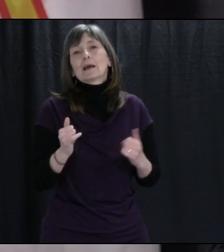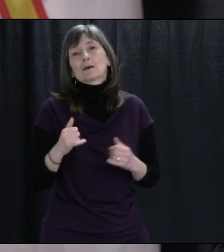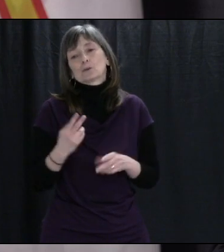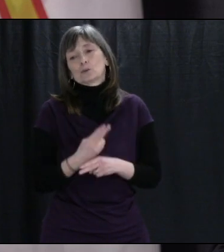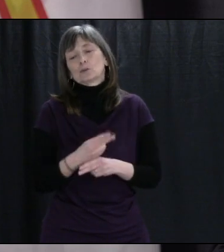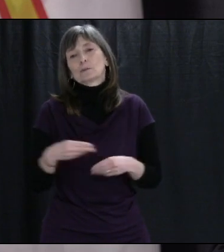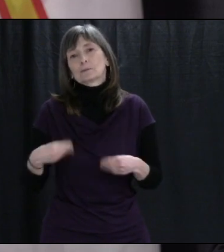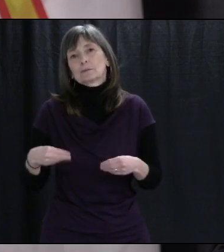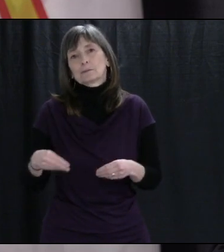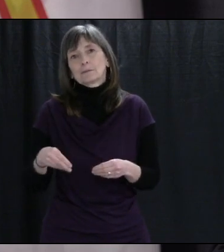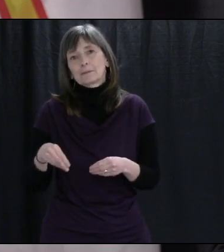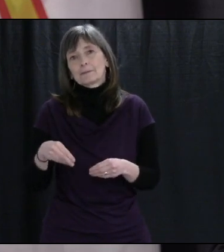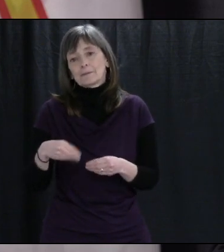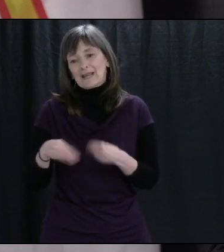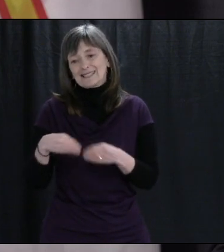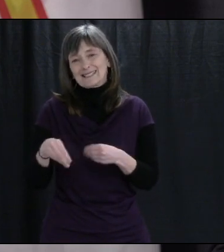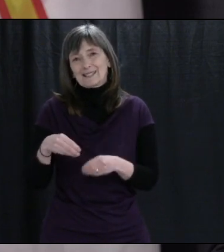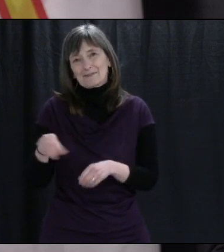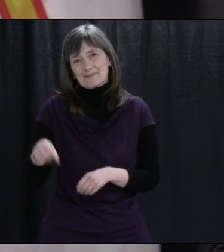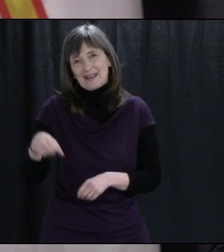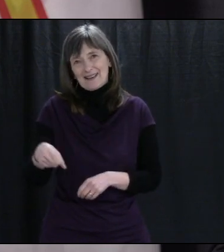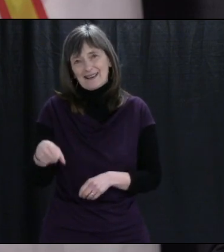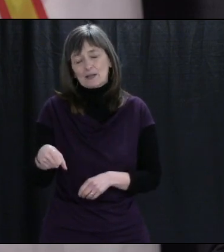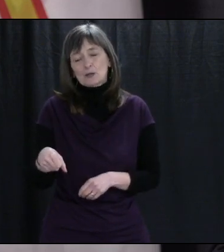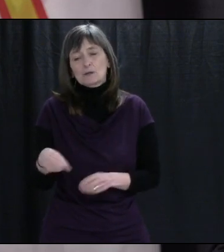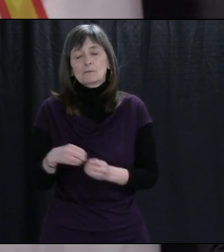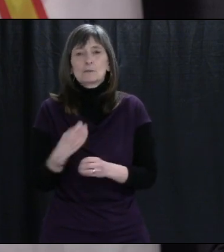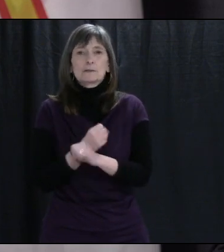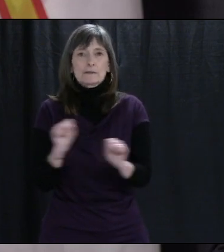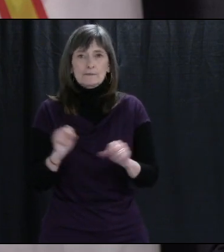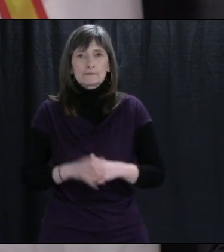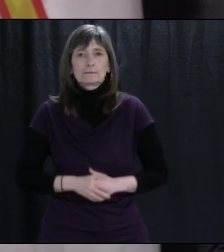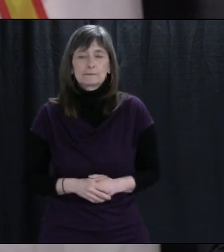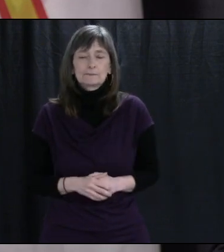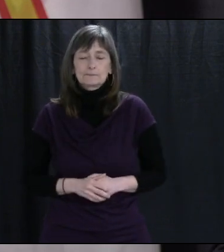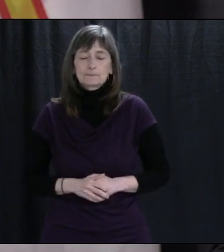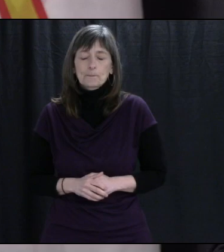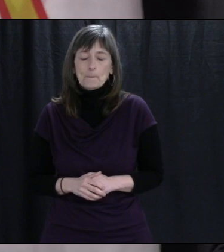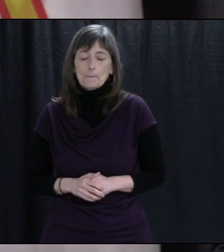And I think from a public perspective, they see that as a safer option.